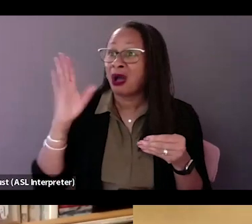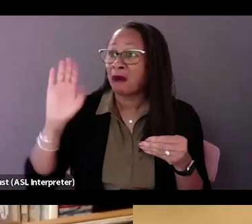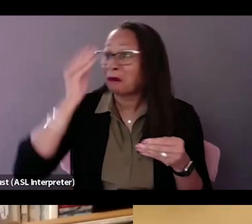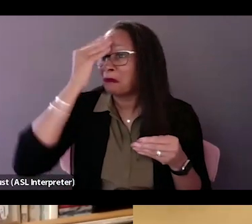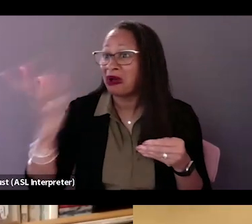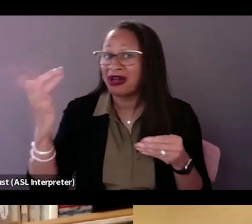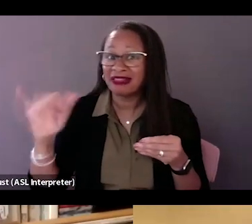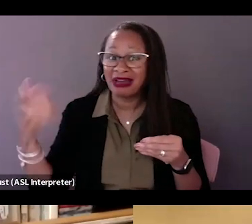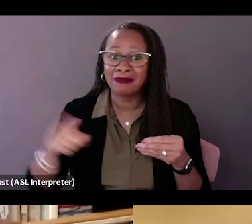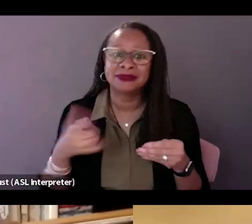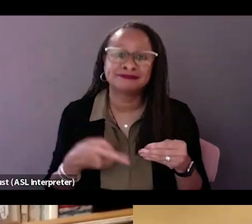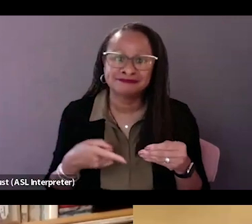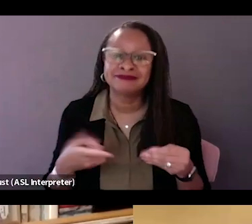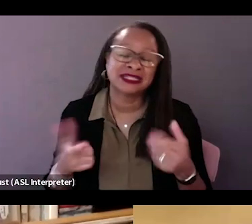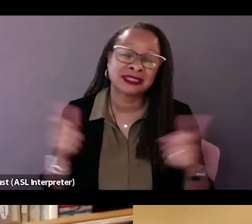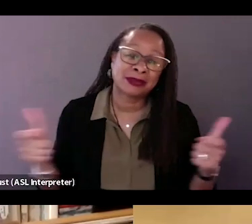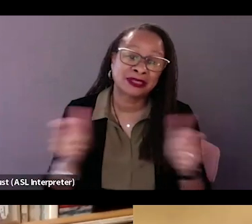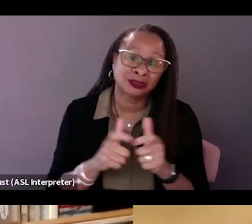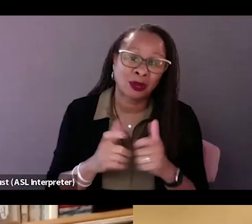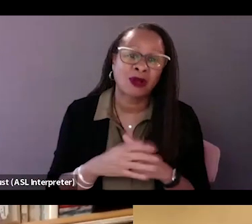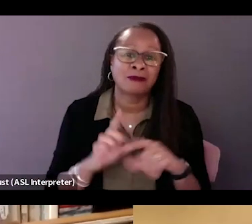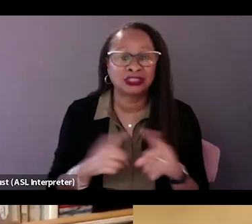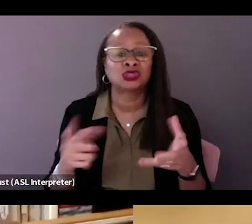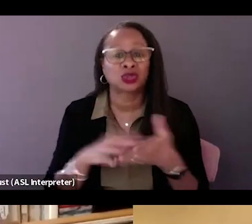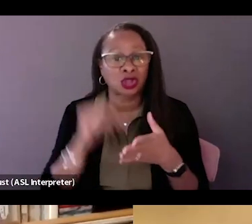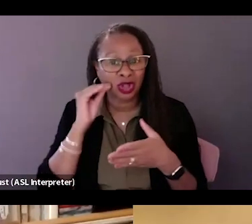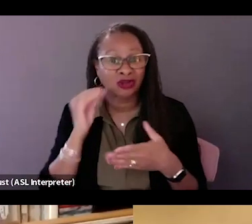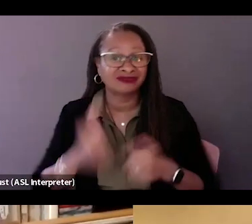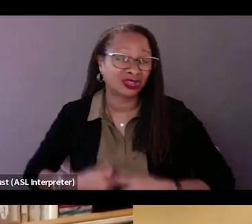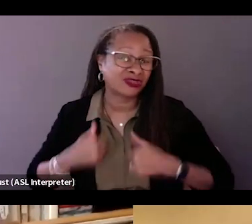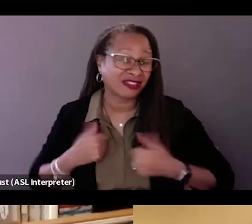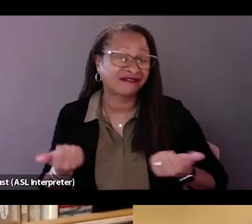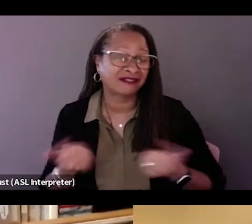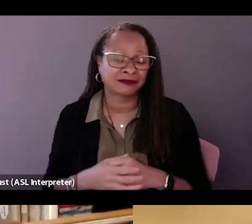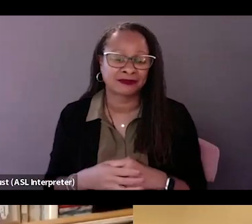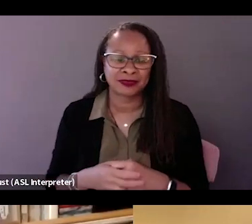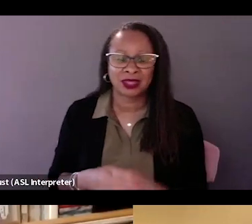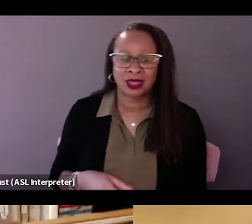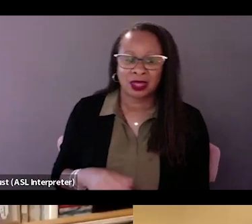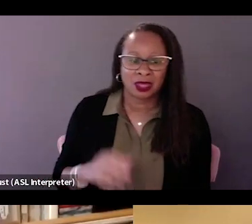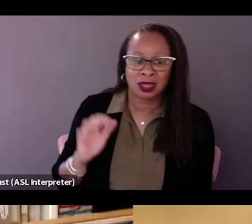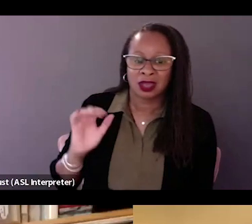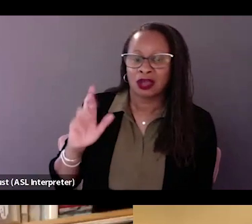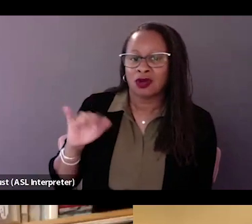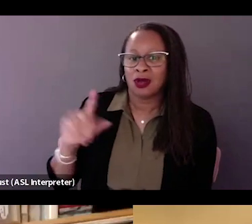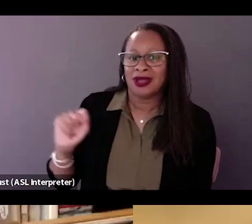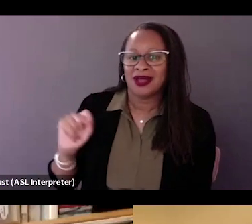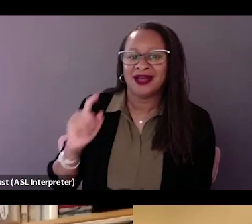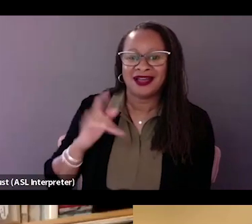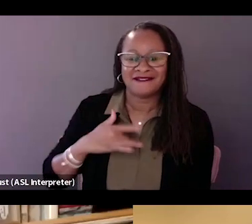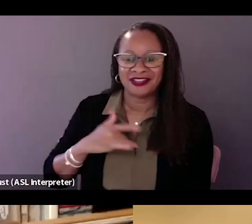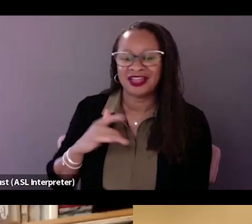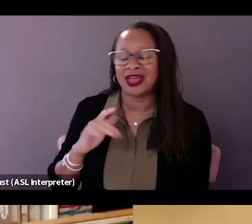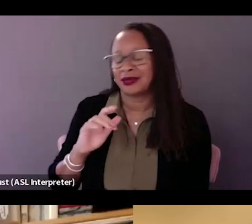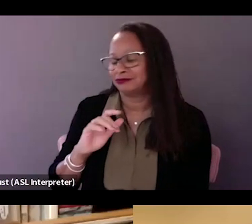these are small things that, you live and learn every day. I feel like Ravish's vibrating phone was the soundtrack for the movie.